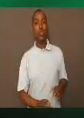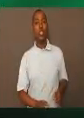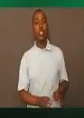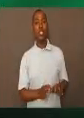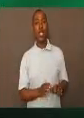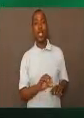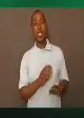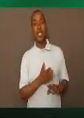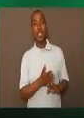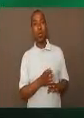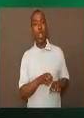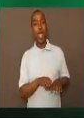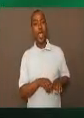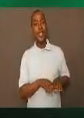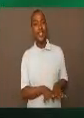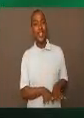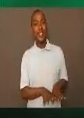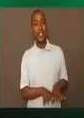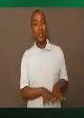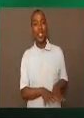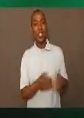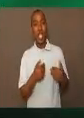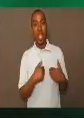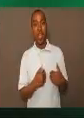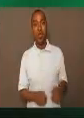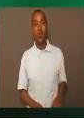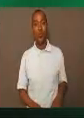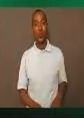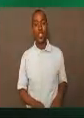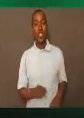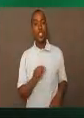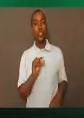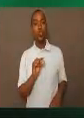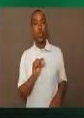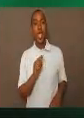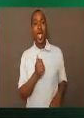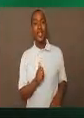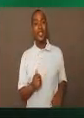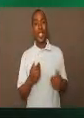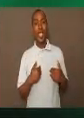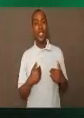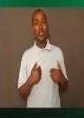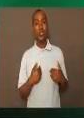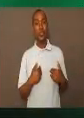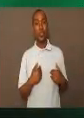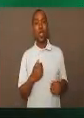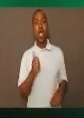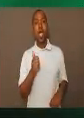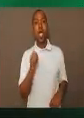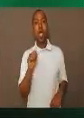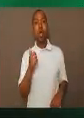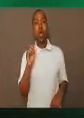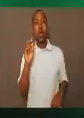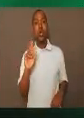branches off into smaller arteries. The aorta distributes oxygenated